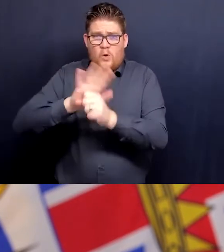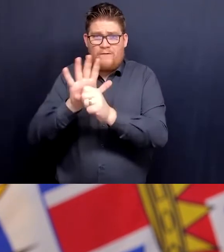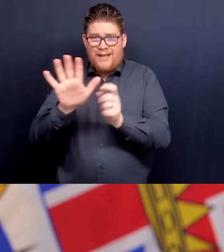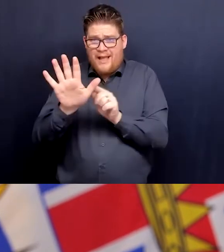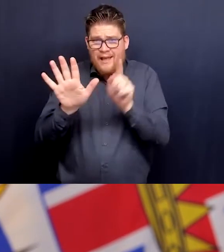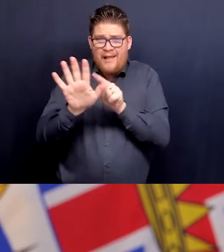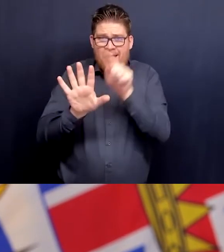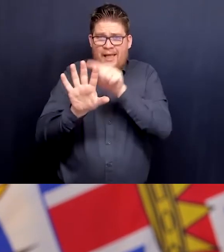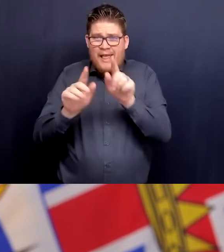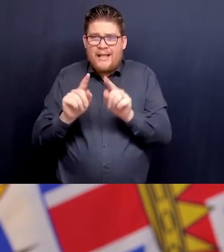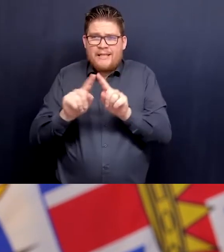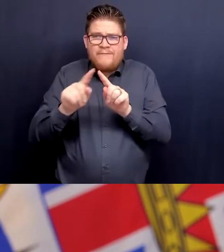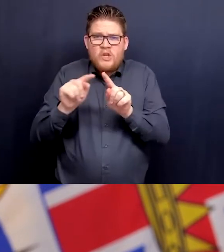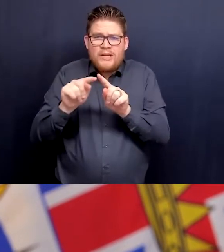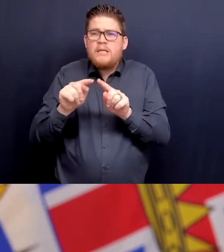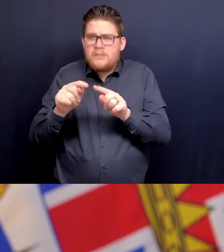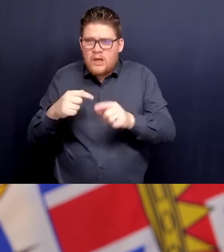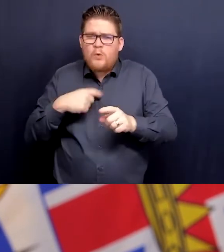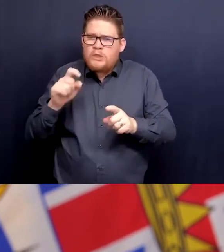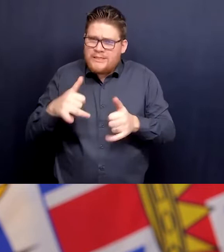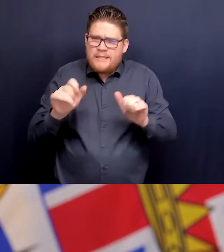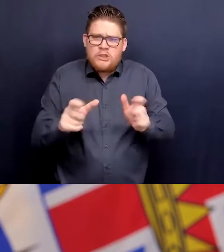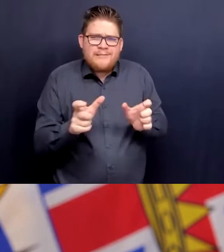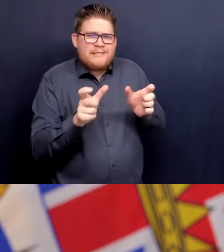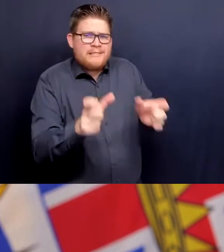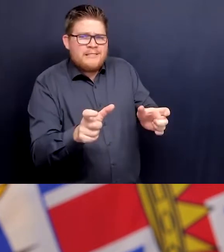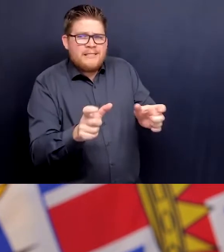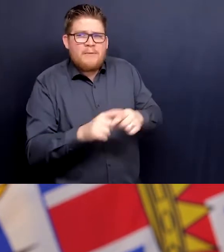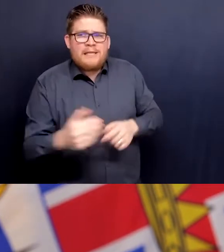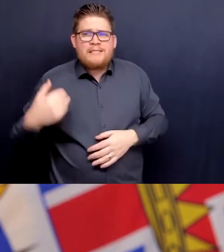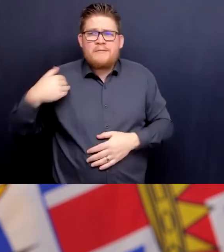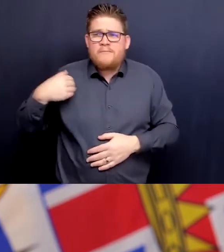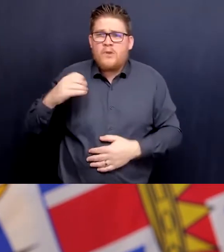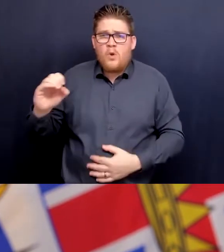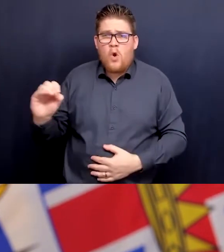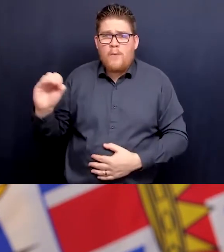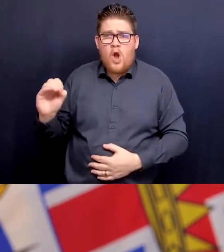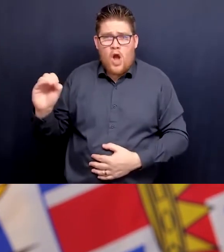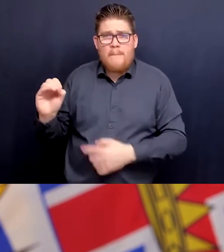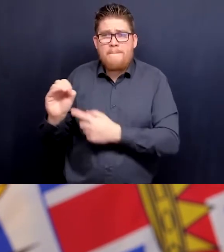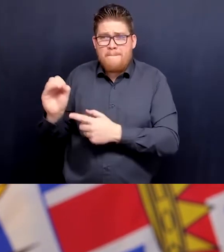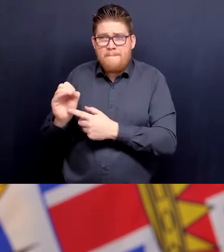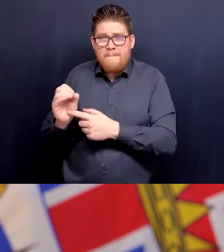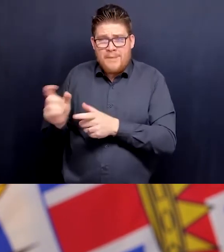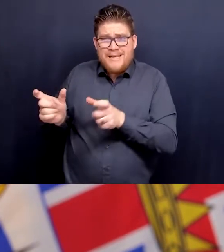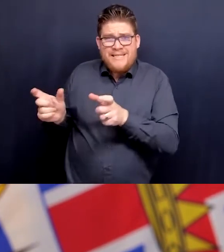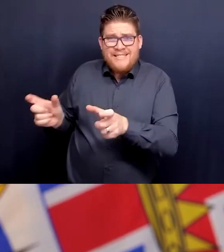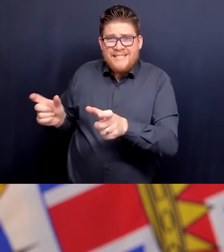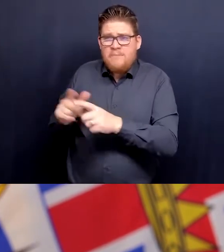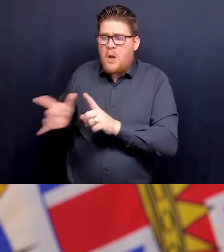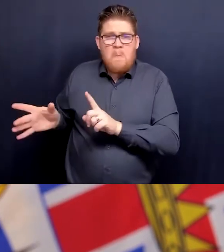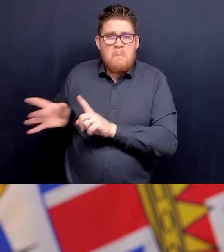see similar things to what we saw with Omicron, where infectiousness, because the virus is trying to find ways to infect